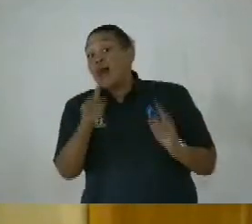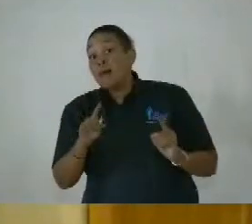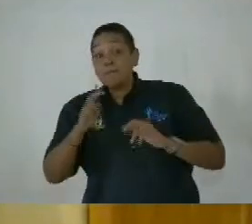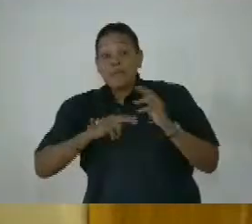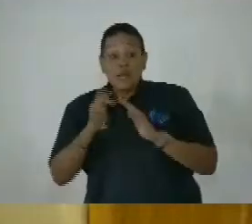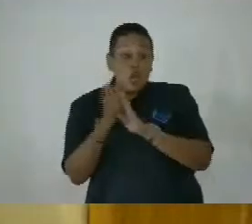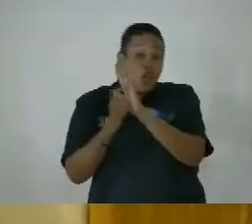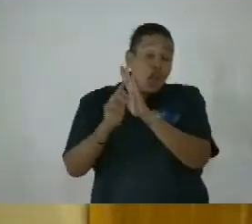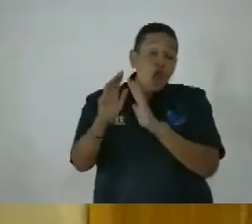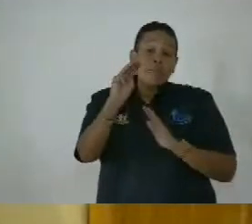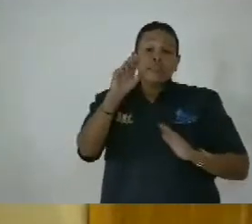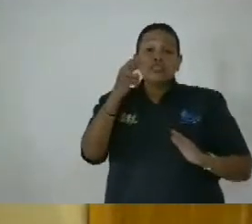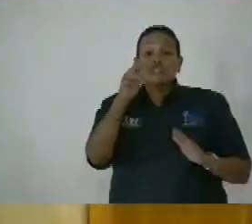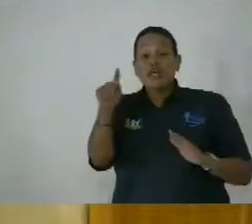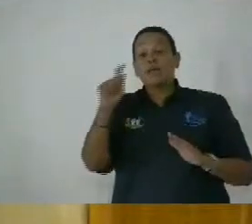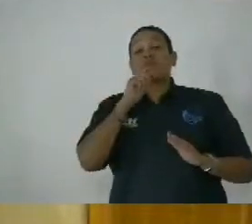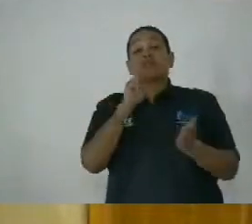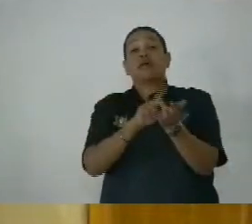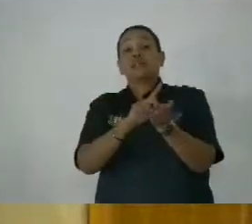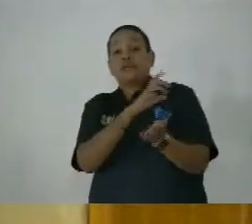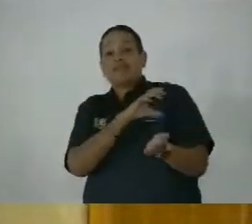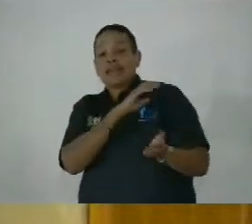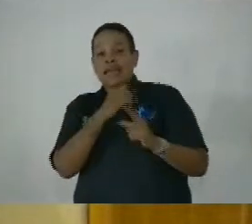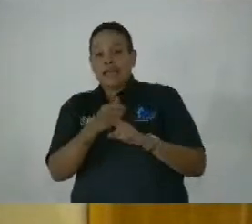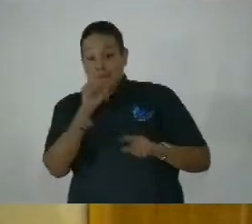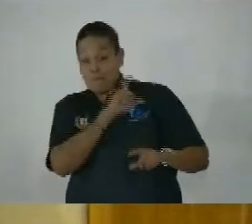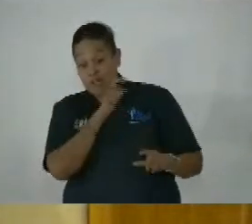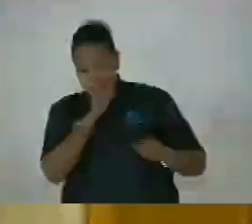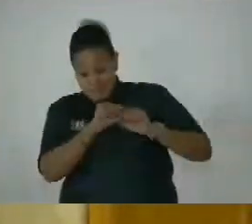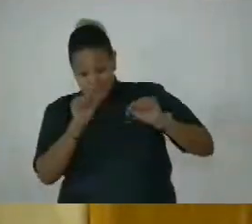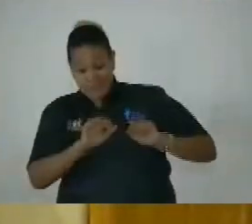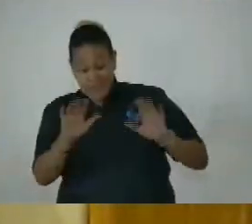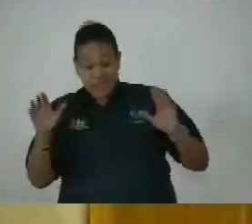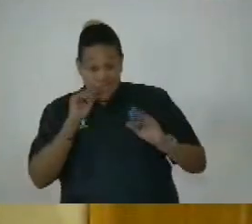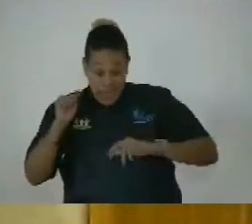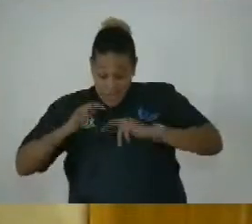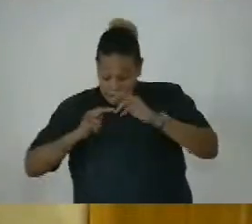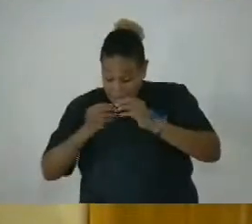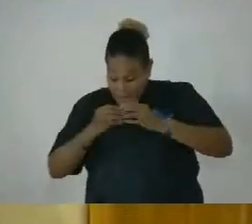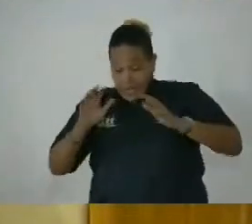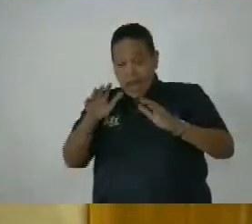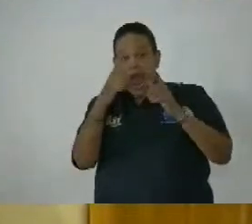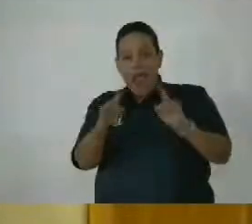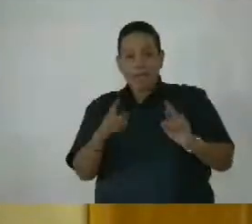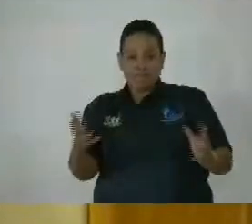of his chambers, doctor of the clinic, police must have a station, not just any building painted blue and white.